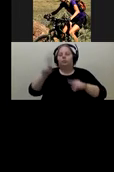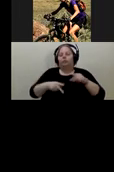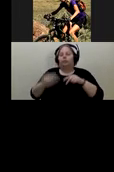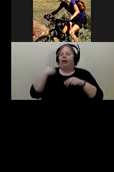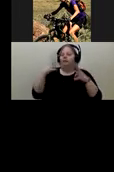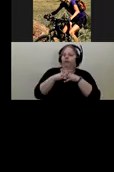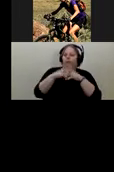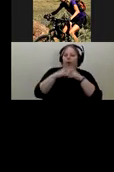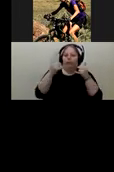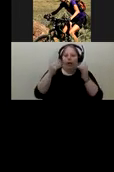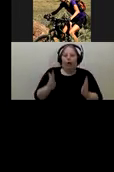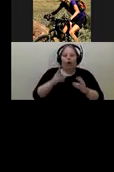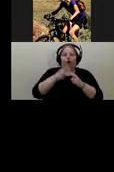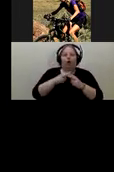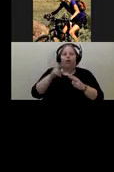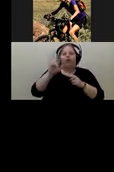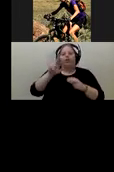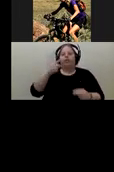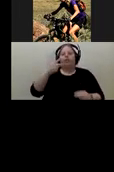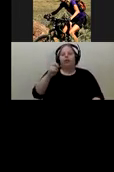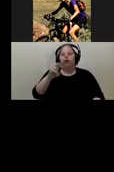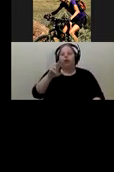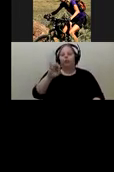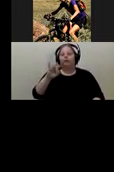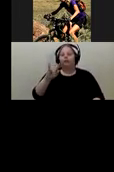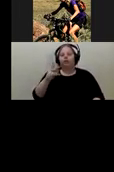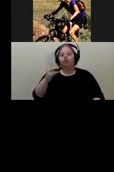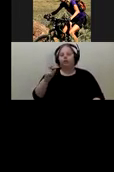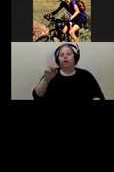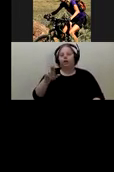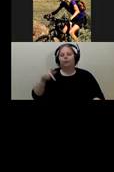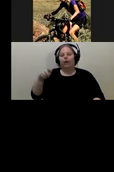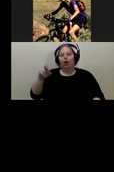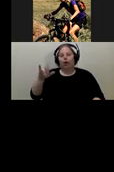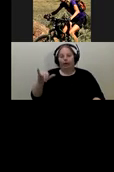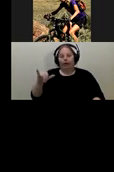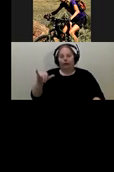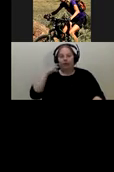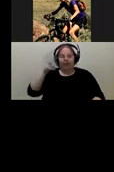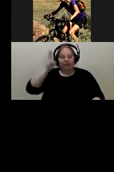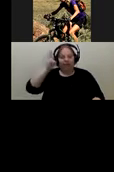football player called the Refrigerator Perry on the Vikings in the 80s, I believe.